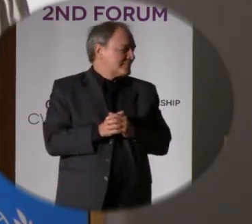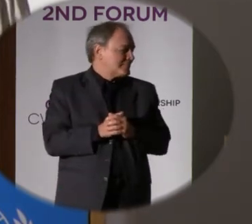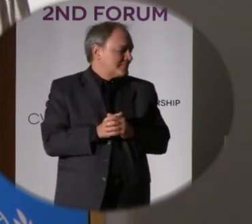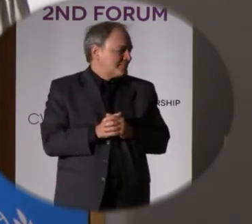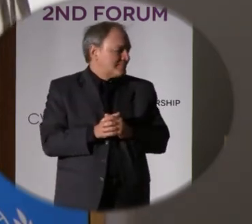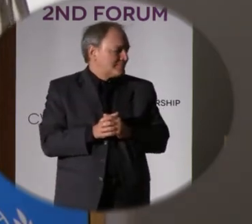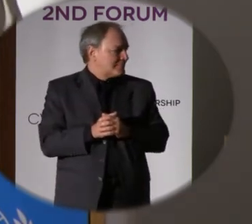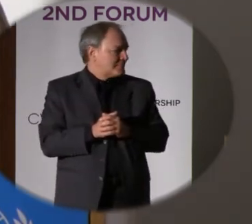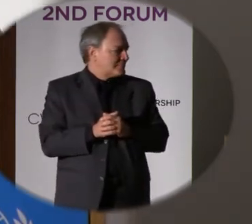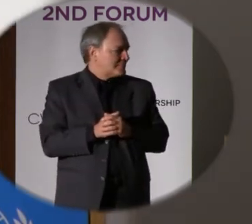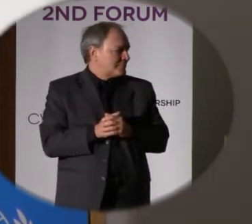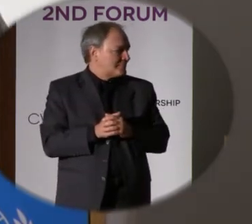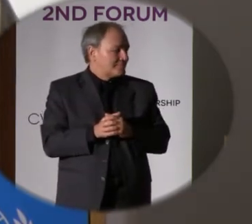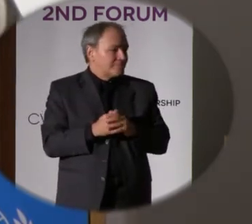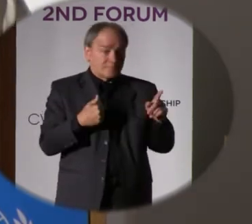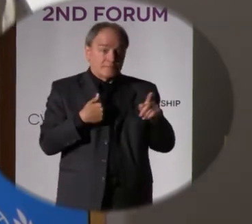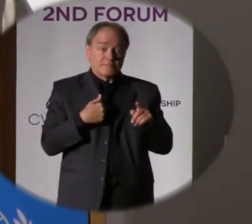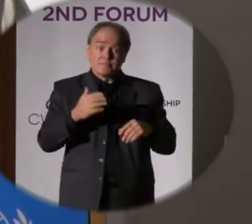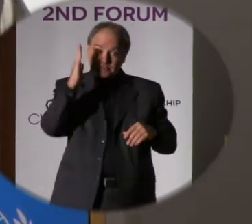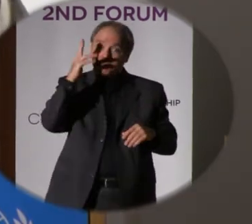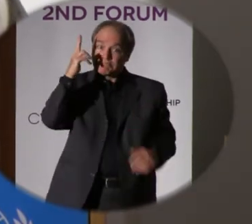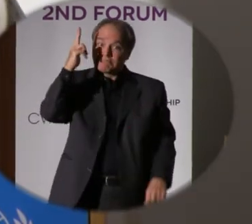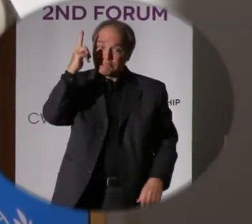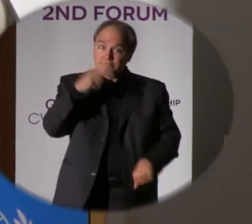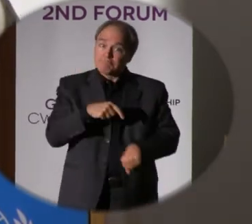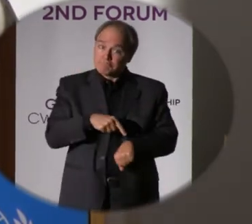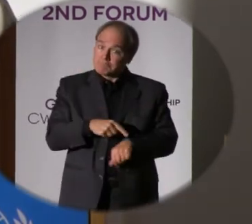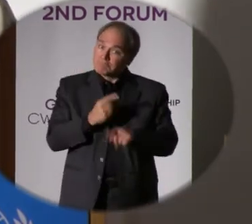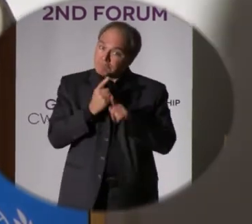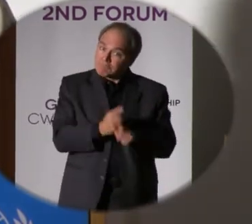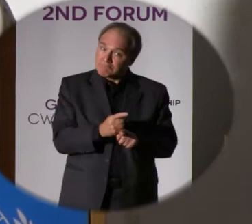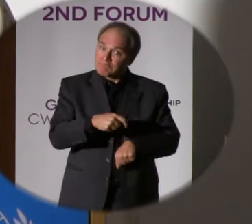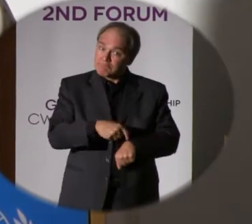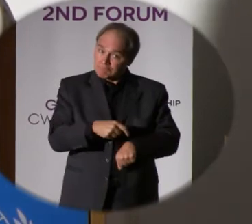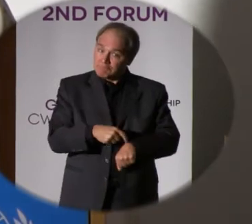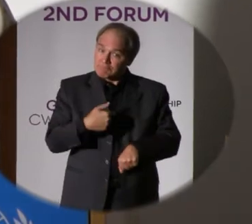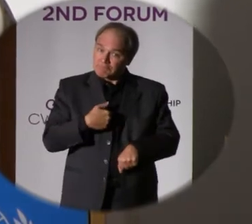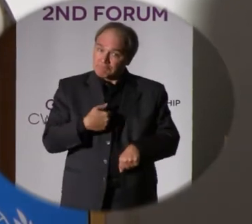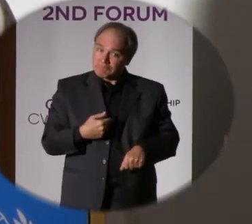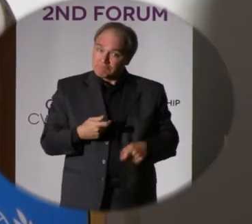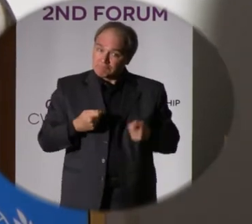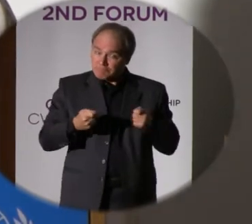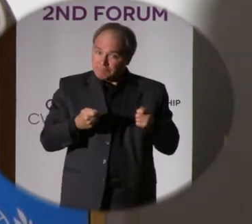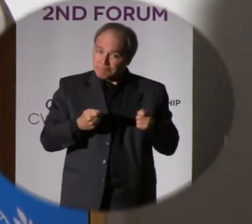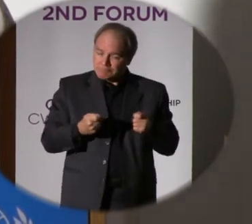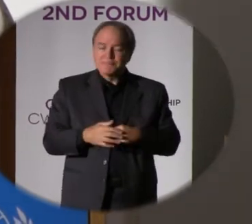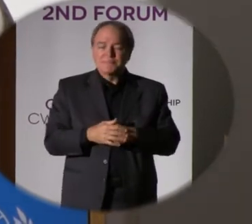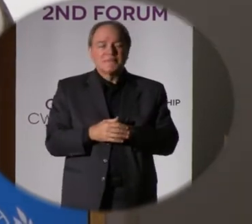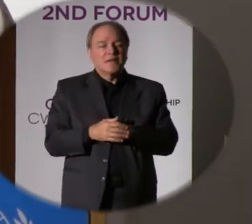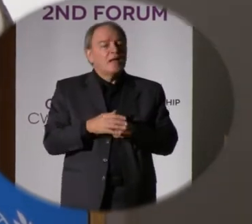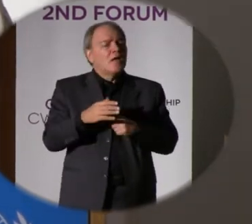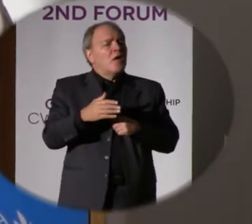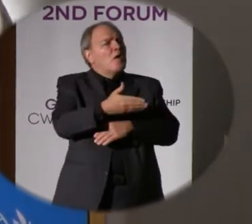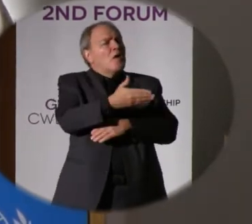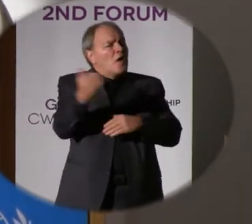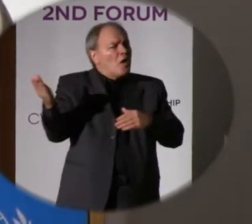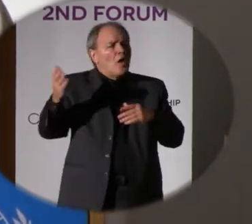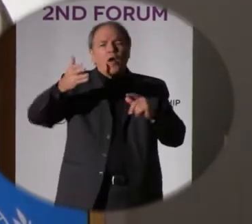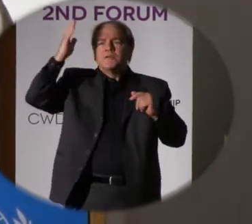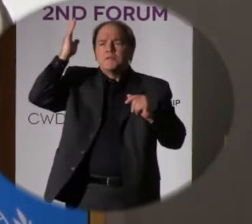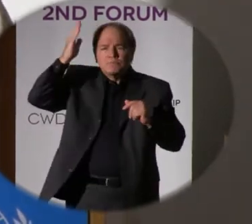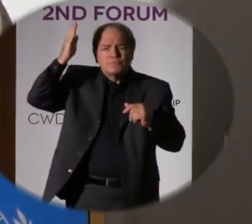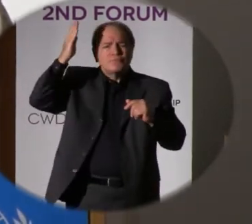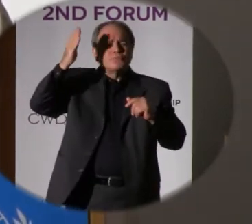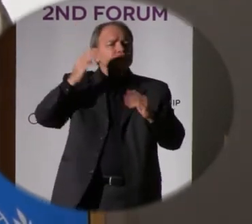And I will start the sessions on time. All the presentations and all the other materials that are going to be used in this day, throughout the day, will